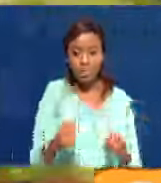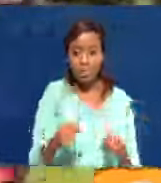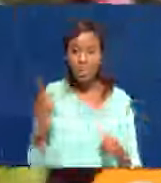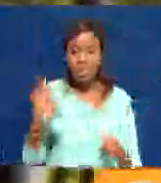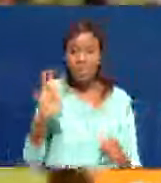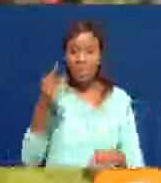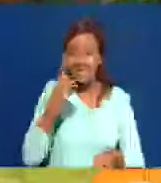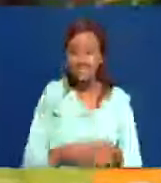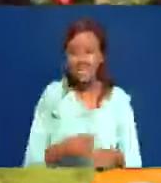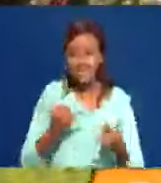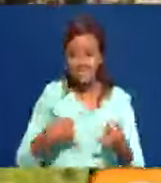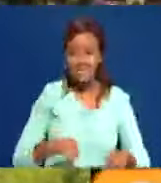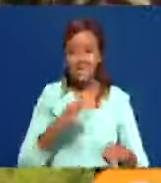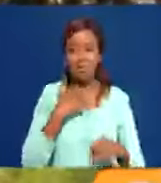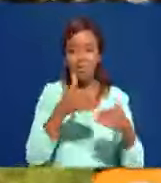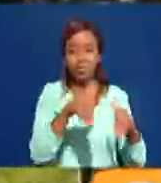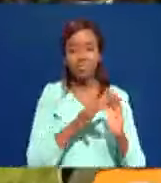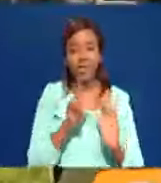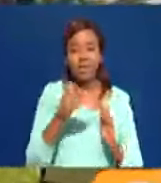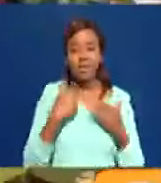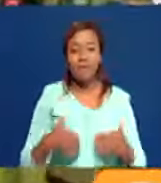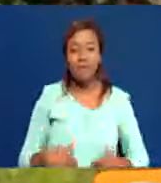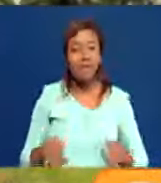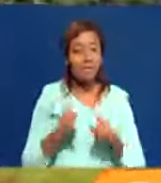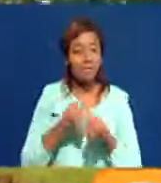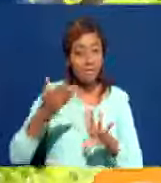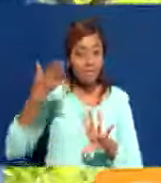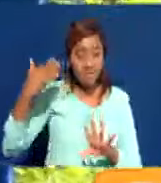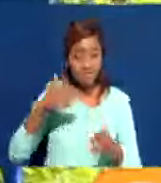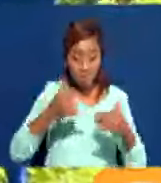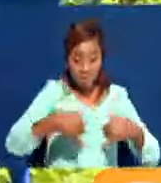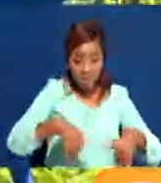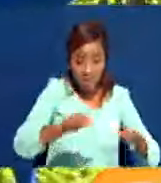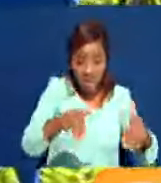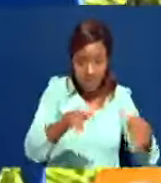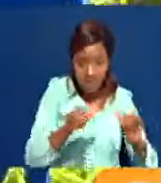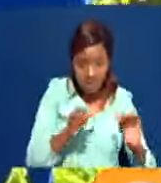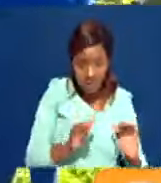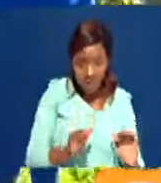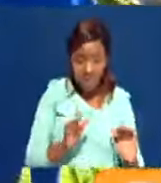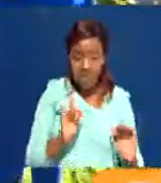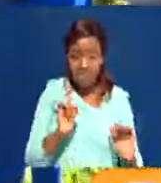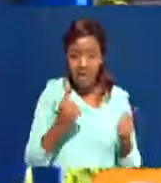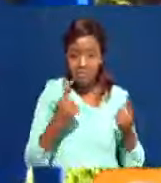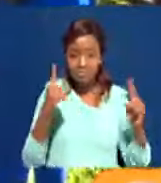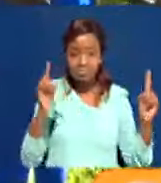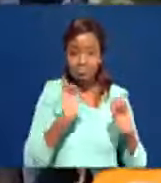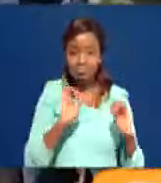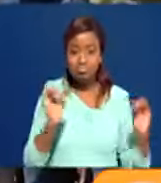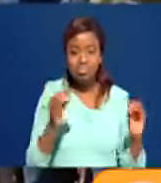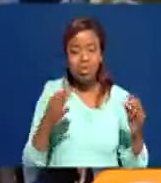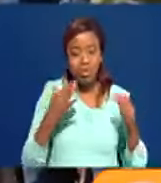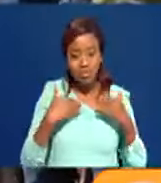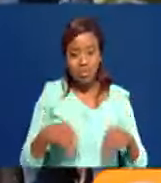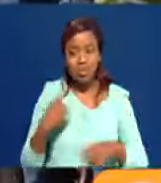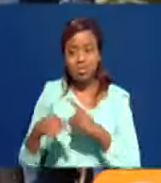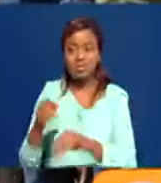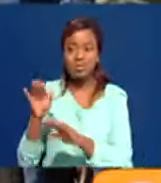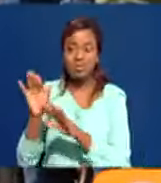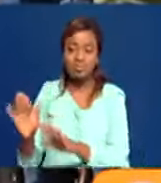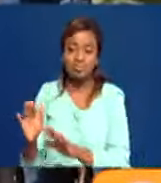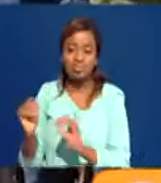body. Like the other previous attempts, the planned burial was unsuccessful and the body continues to lie at the